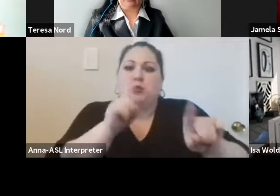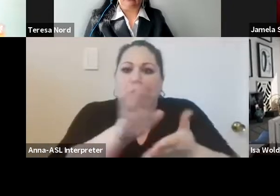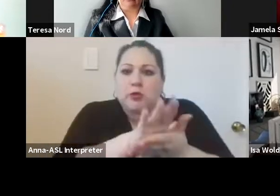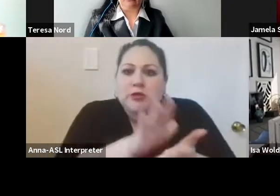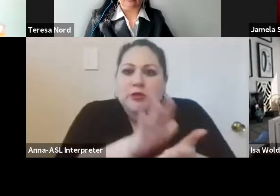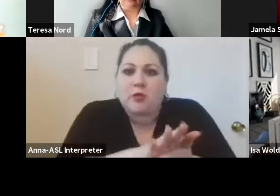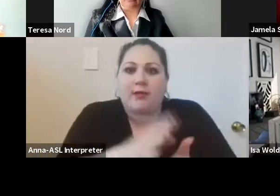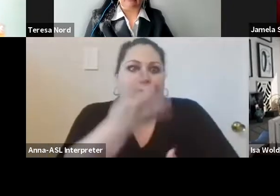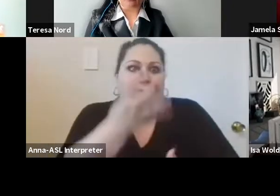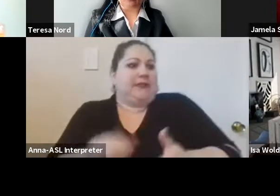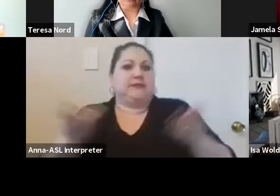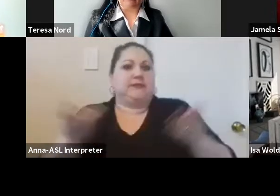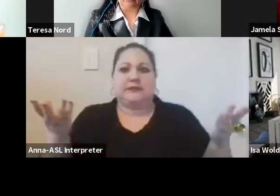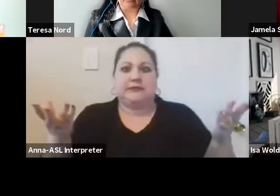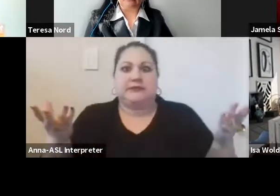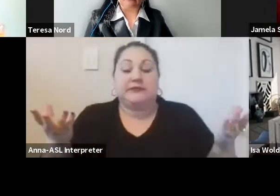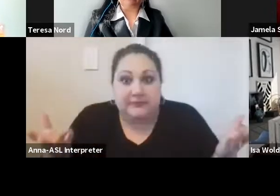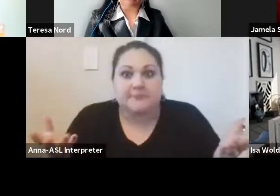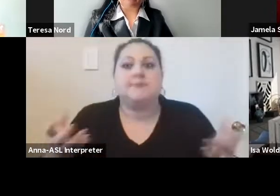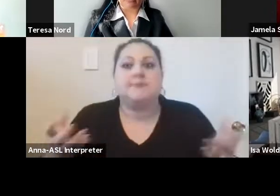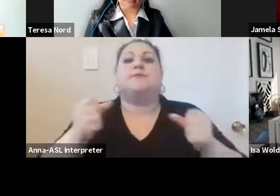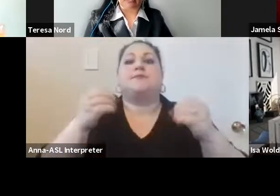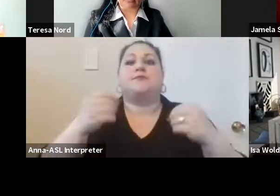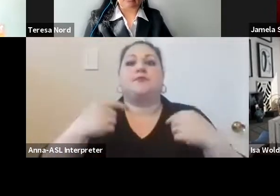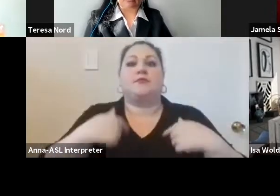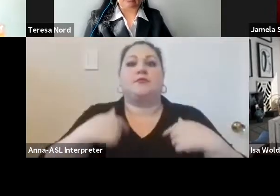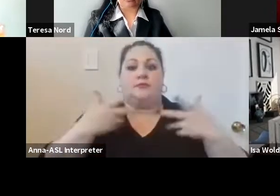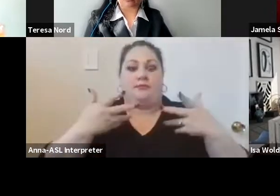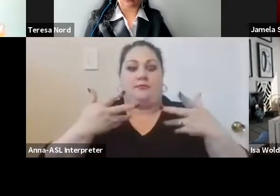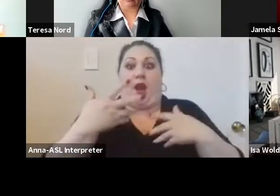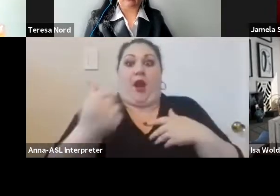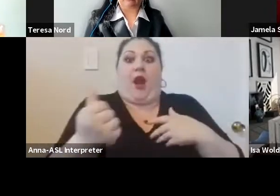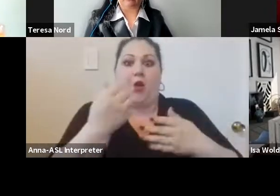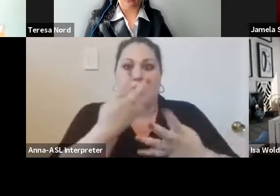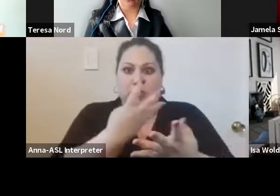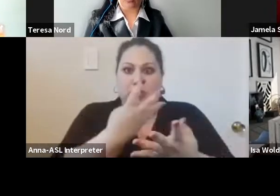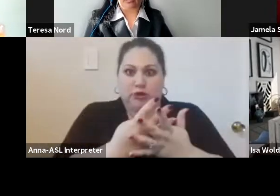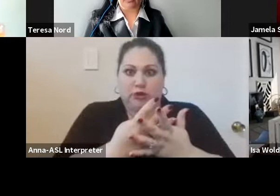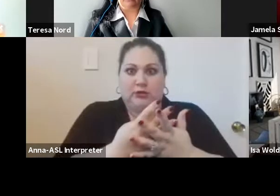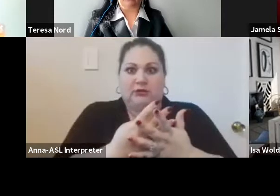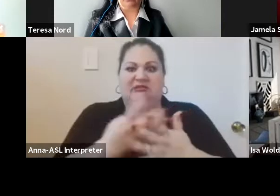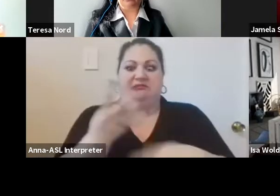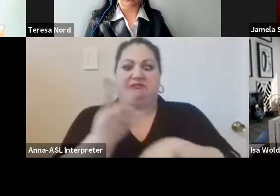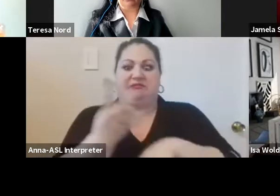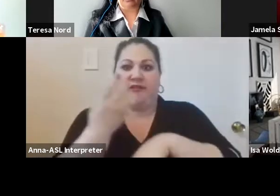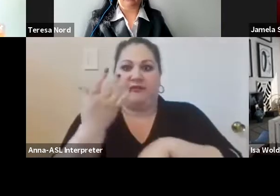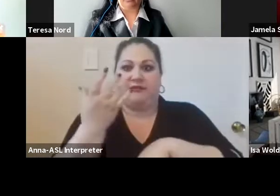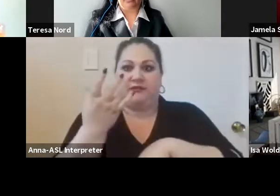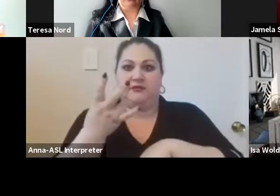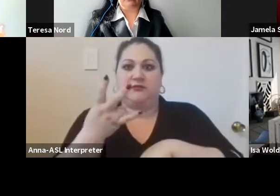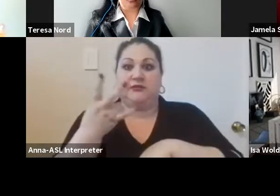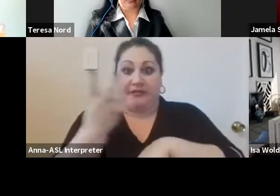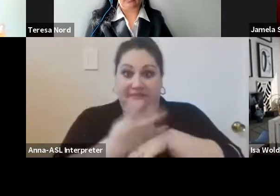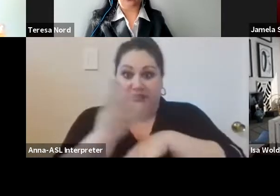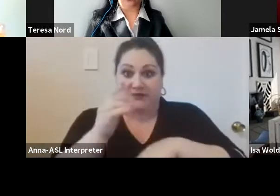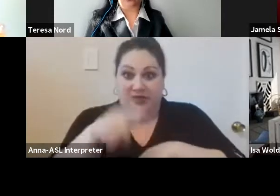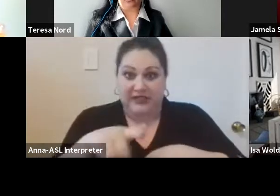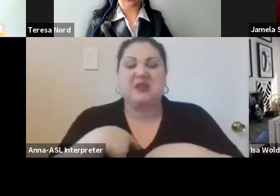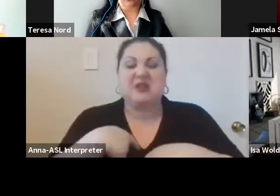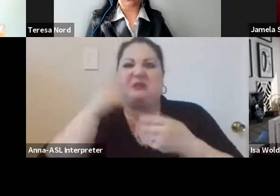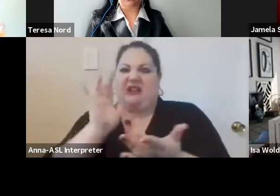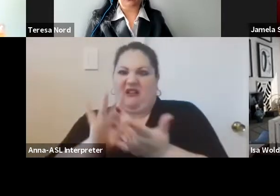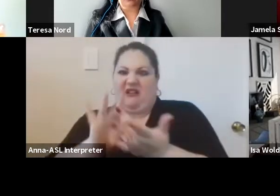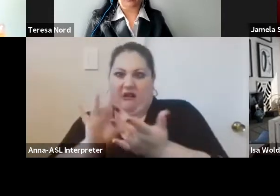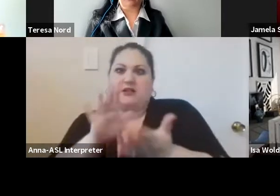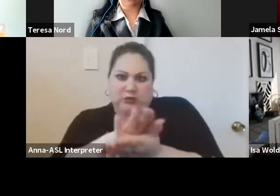of jail after almost 7 days, I contacted the school to let them know what had happened and told them the truth